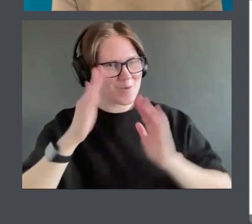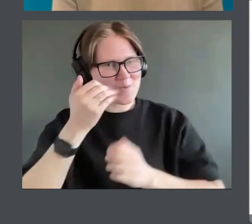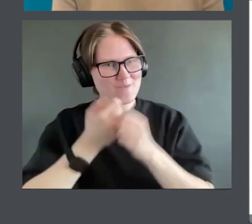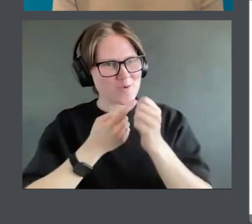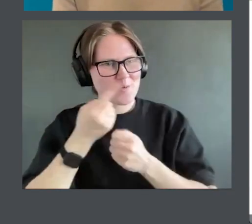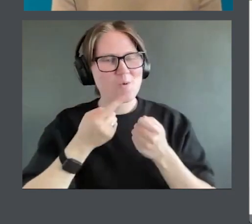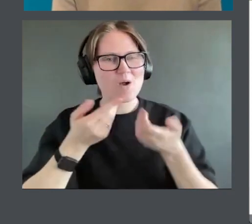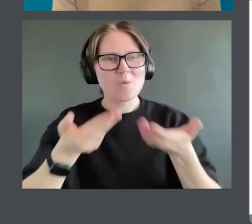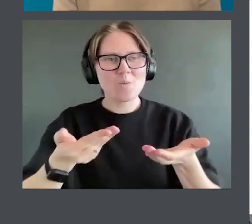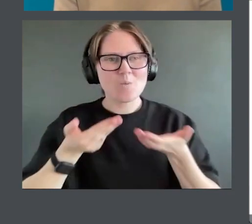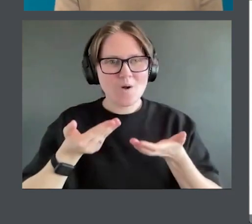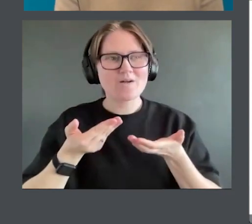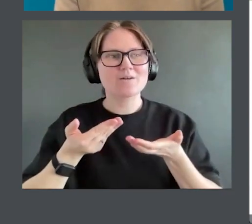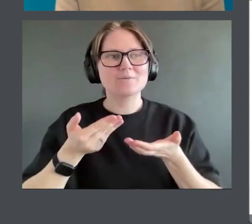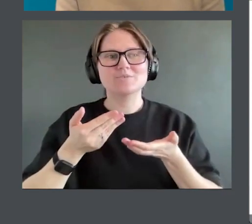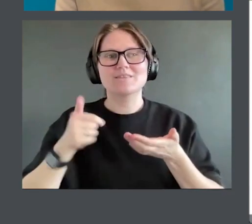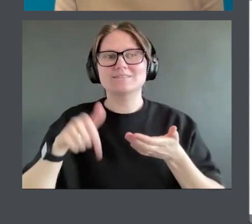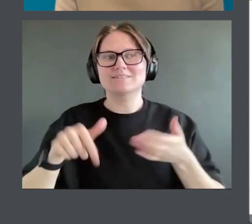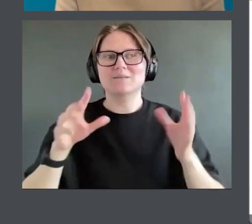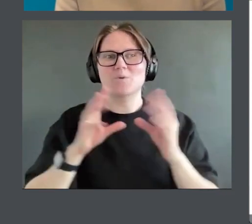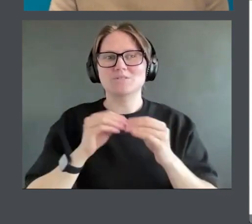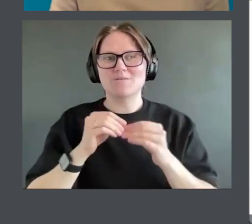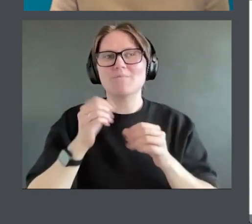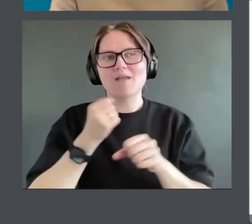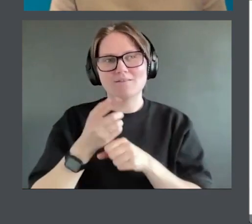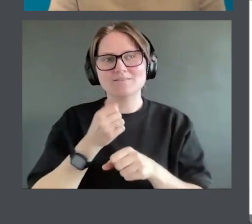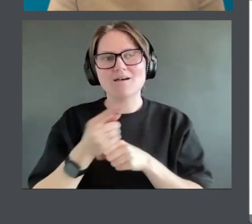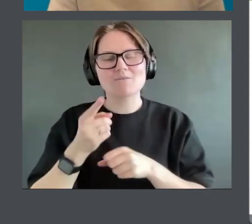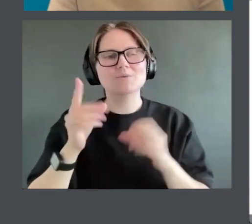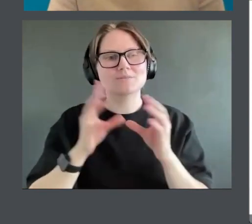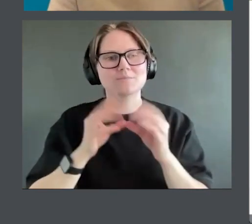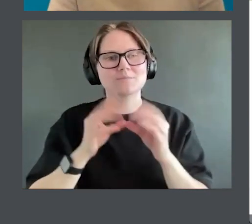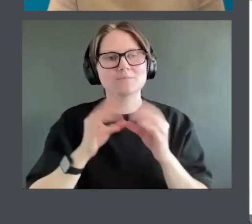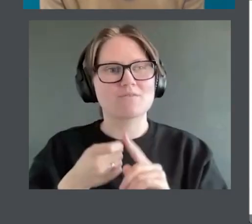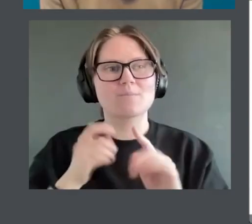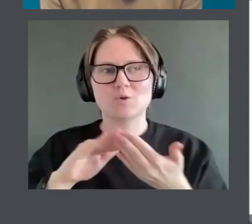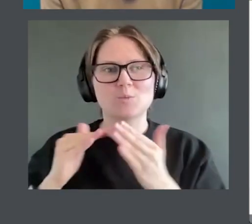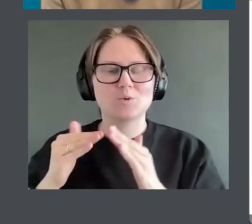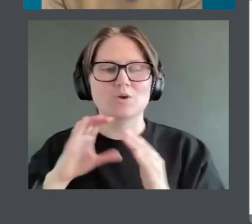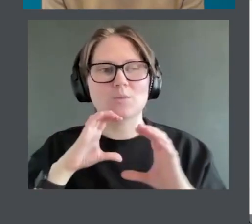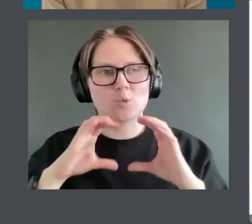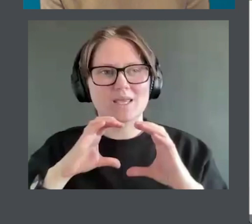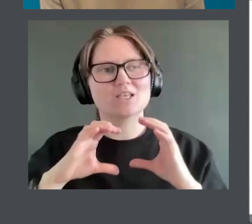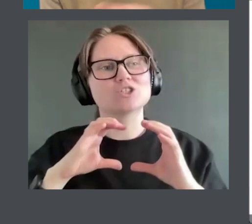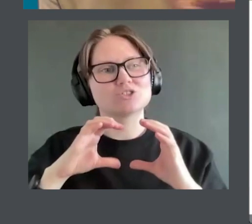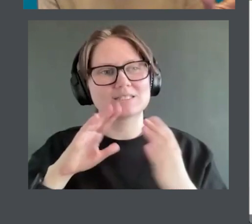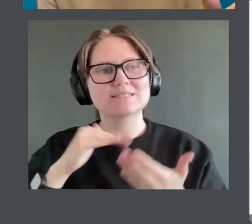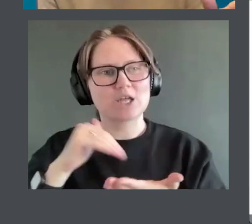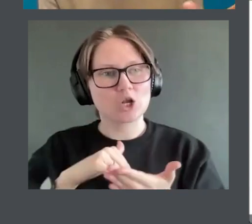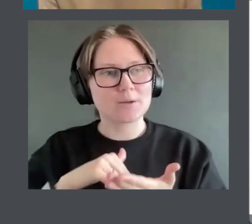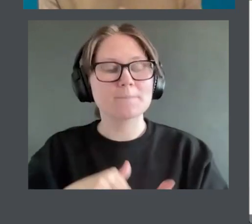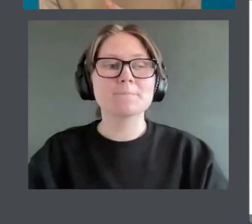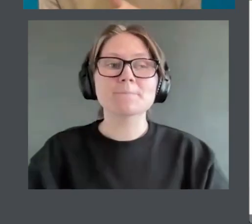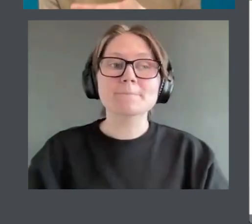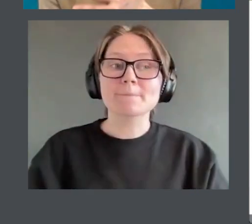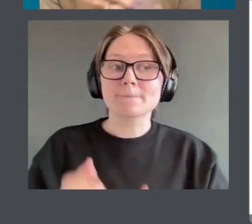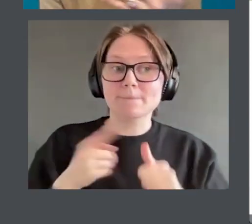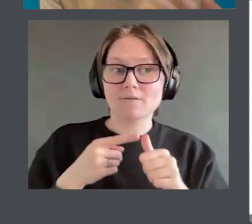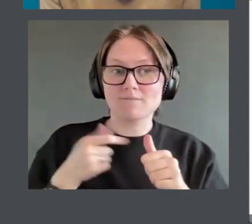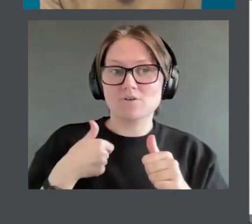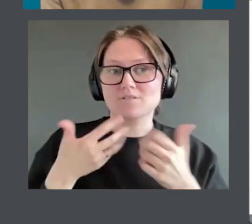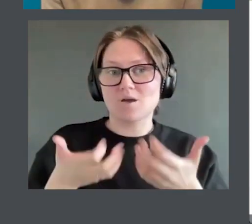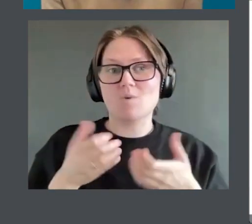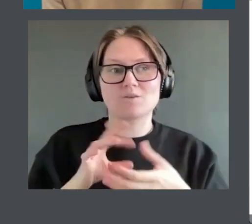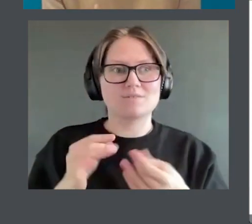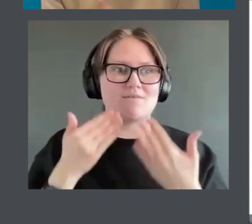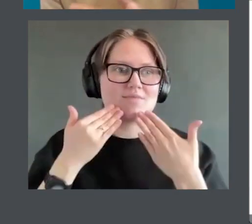our annual symposium from the Childhood Communication Center at Seattle Children's. First, I just want to say thank